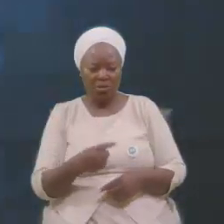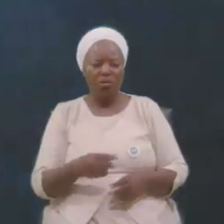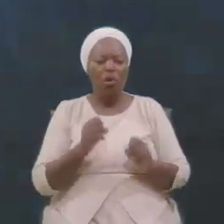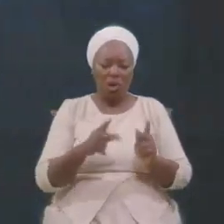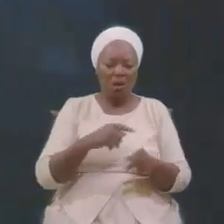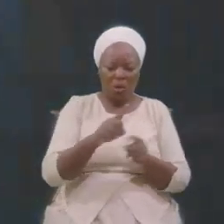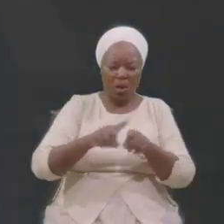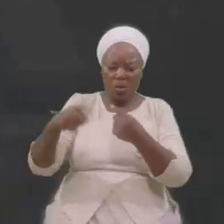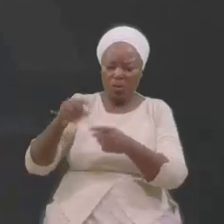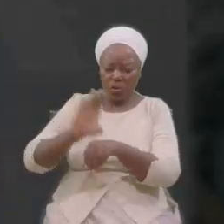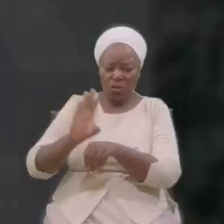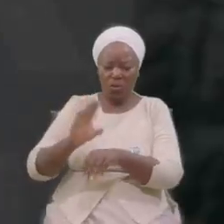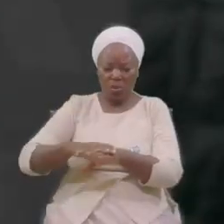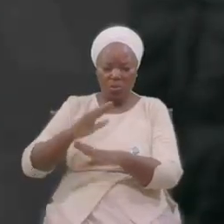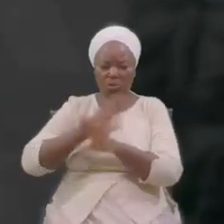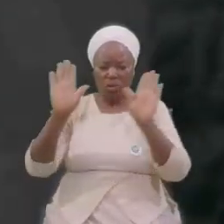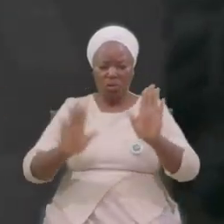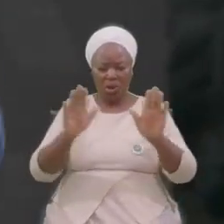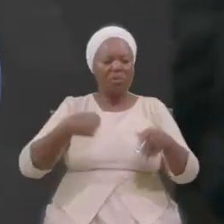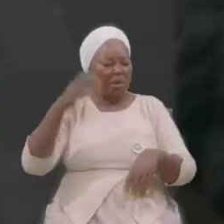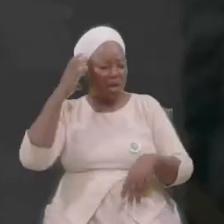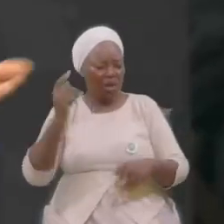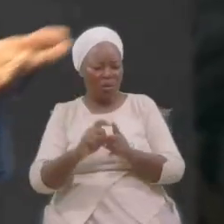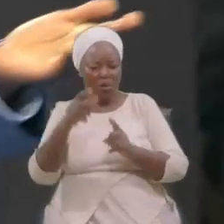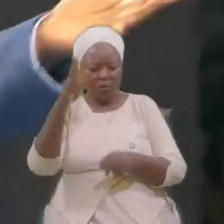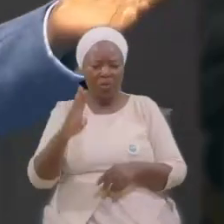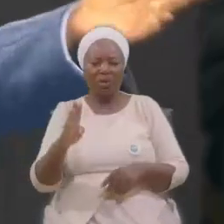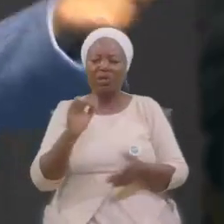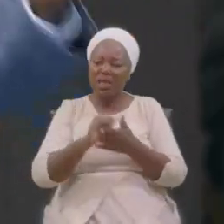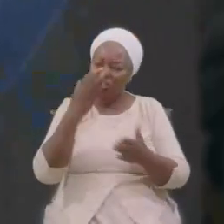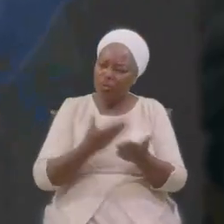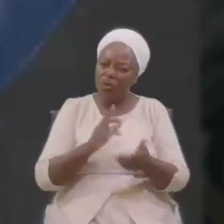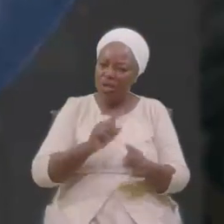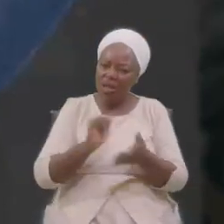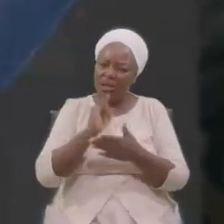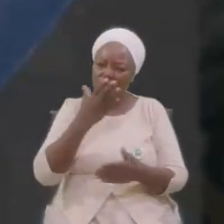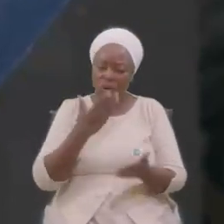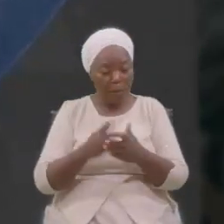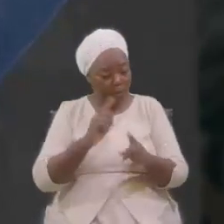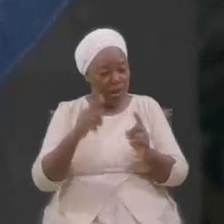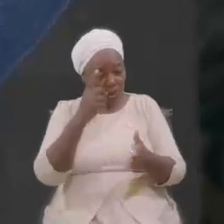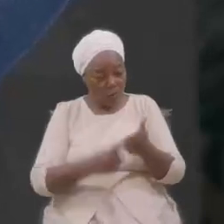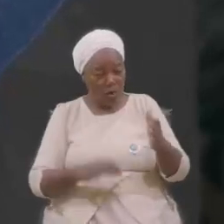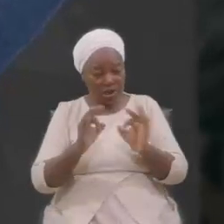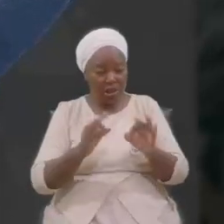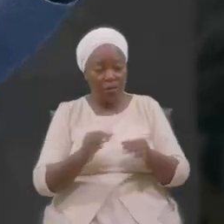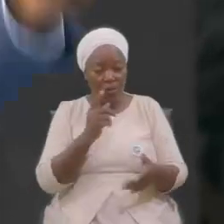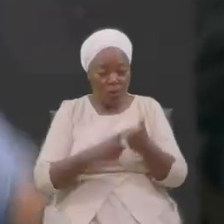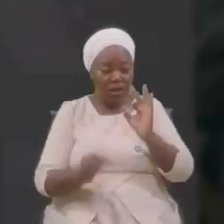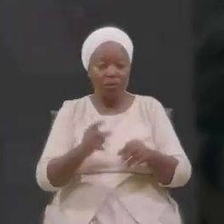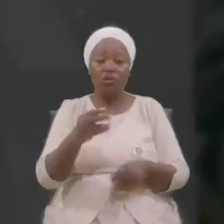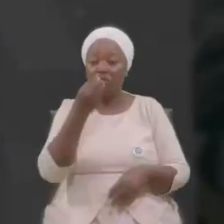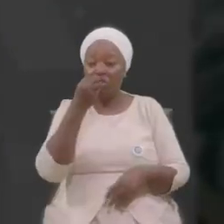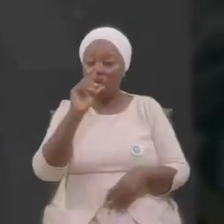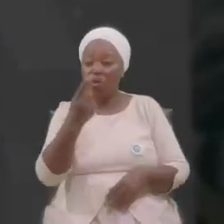Sunday, I'll hear the word of God. That's good, that's good. But what if you eat only once a week?